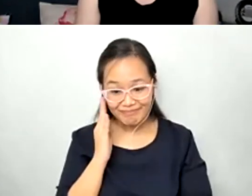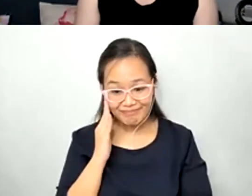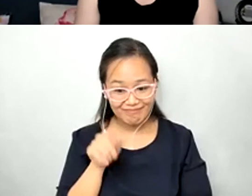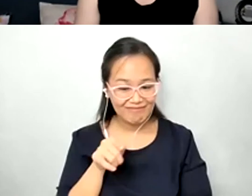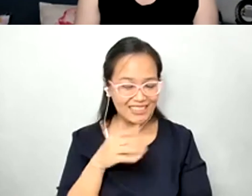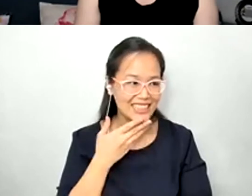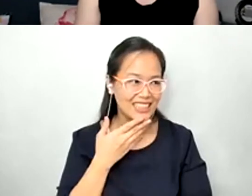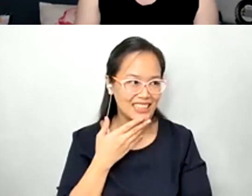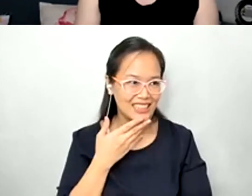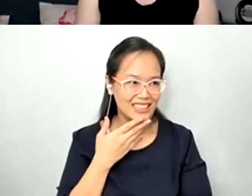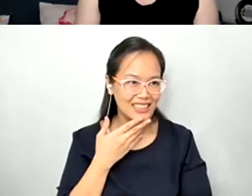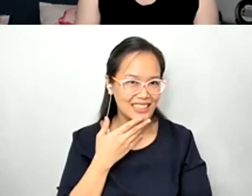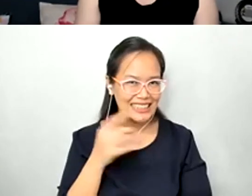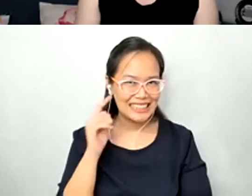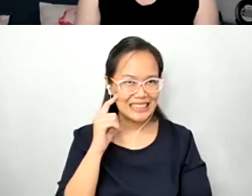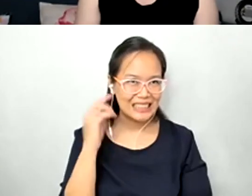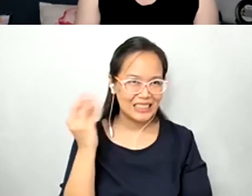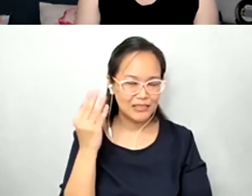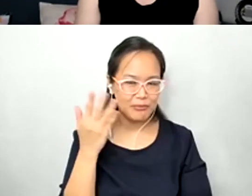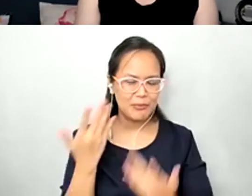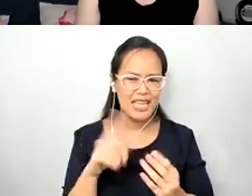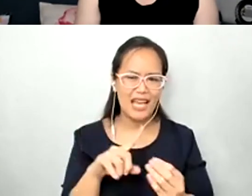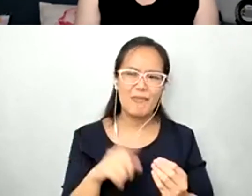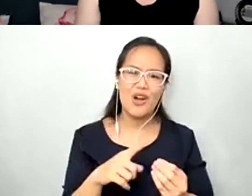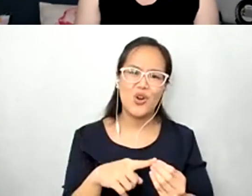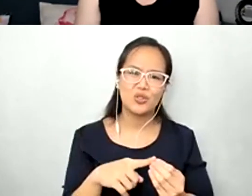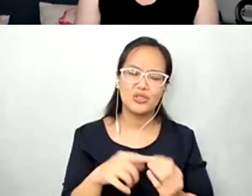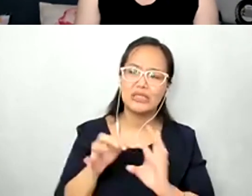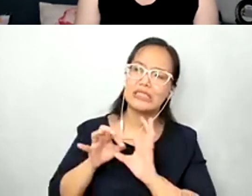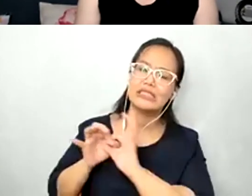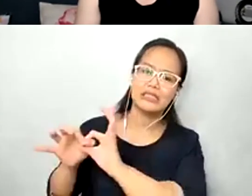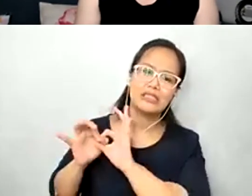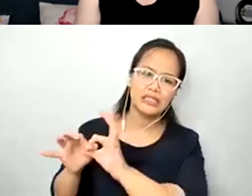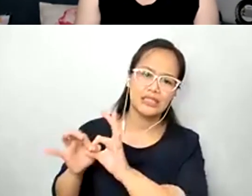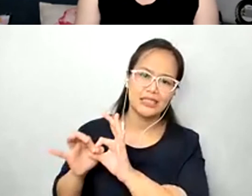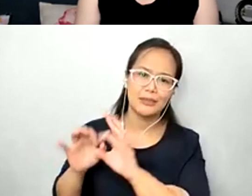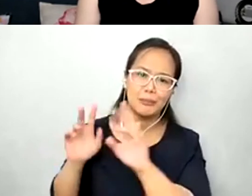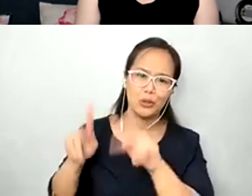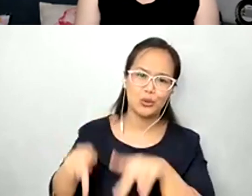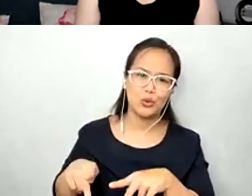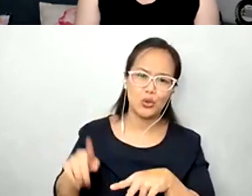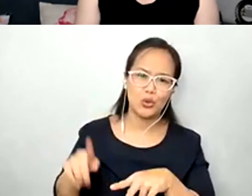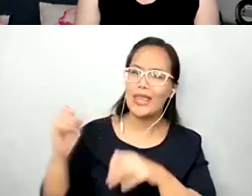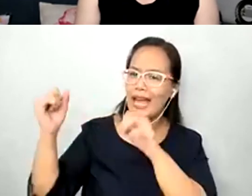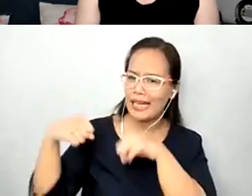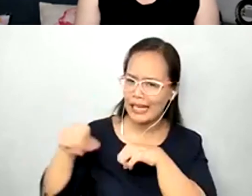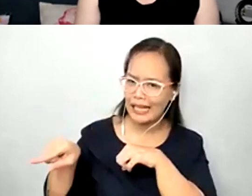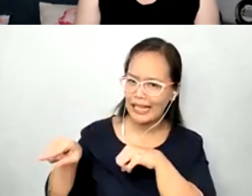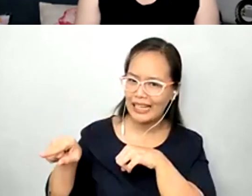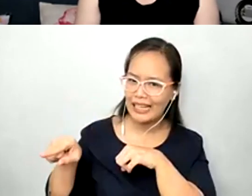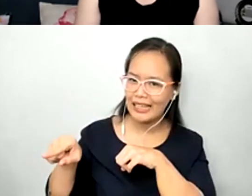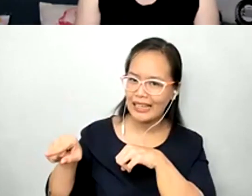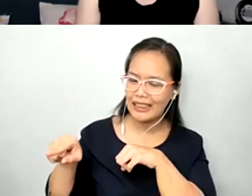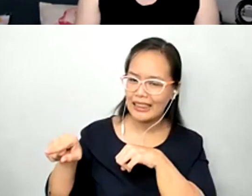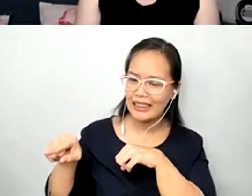at the top of my head, it's really about your contract with another person. ano ba yung pag-usapan nyo? And